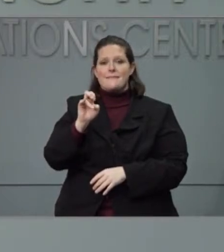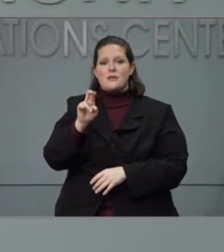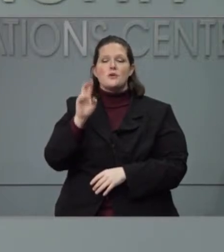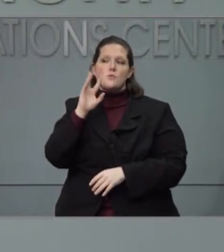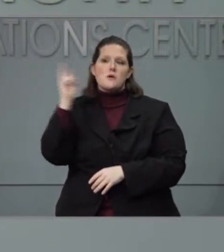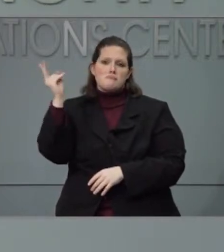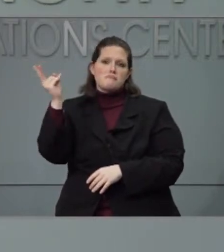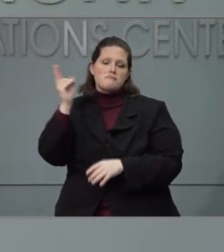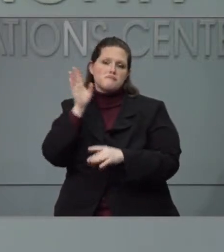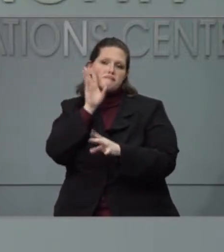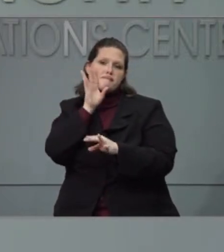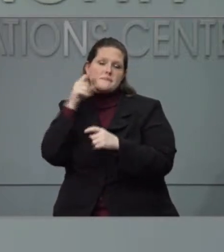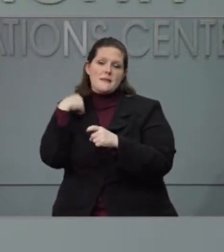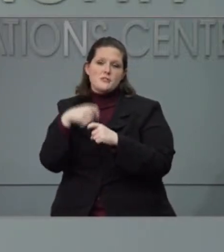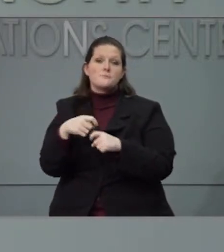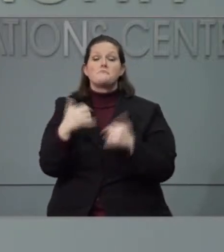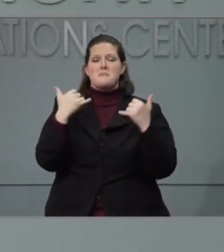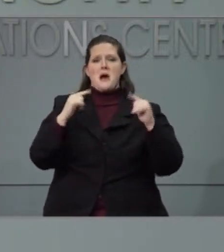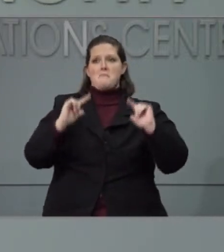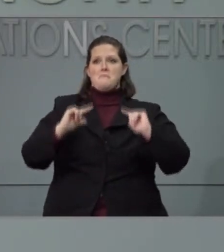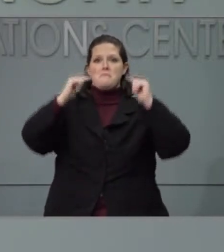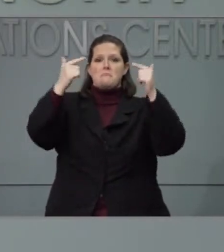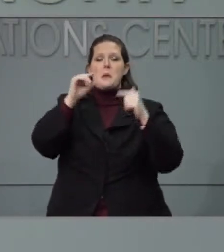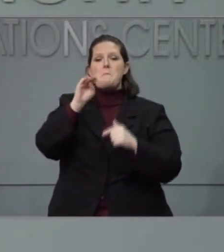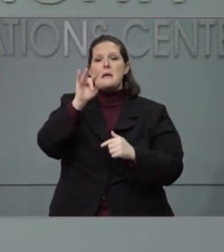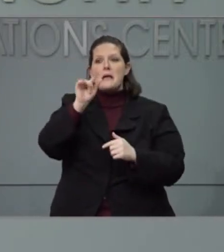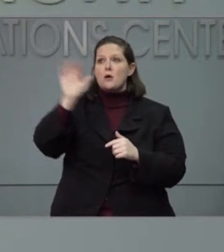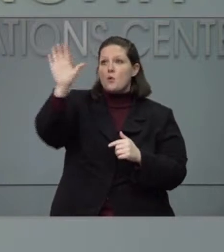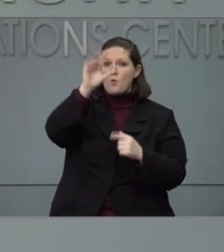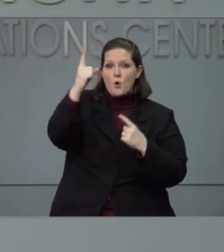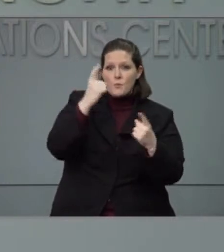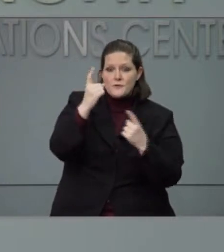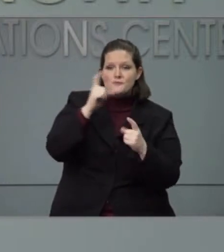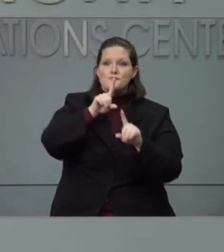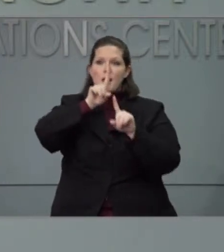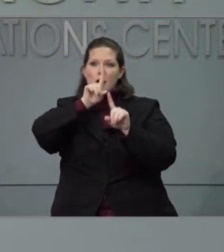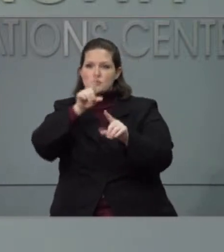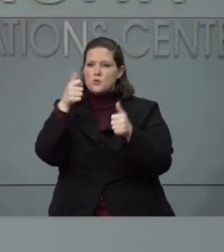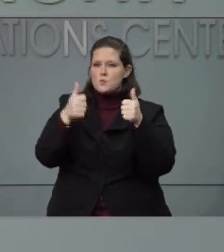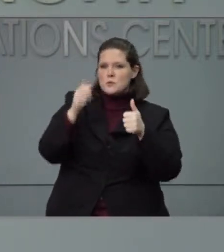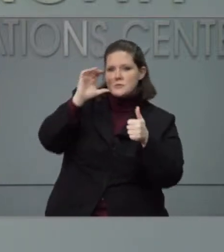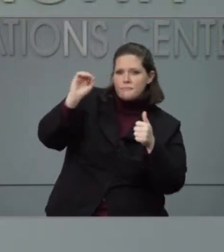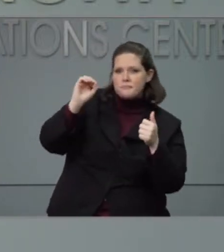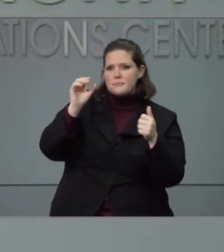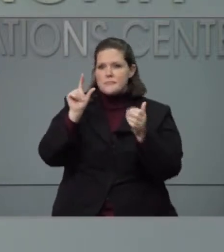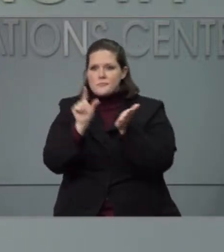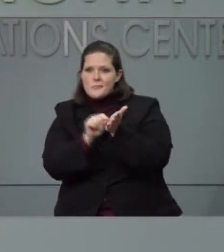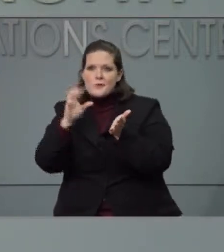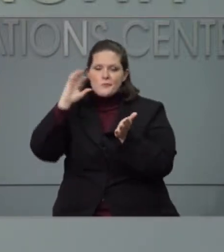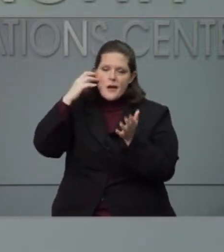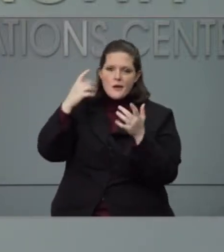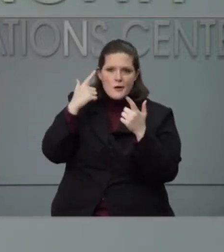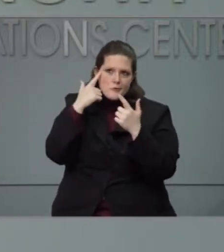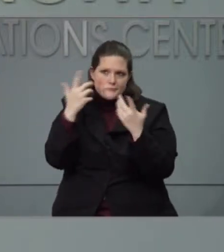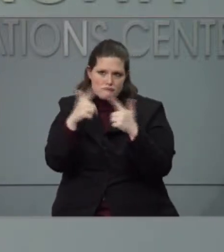can identify yourself and your organization, we would appreciate it. And we'll have our first question.